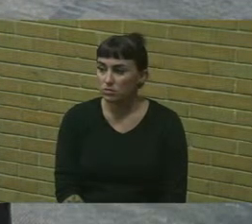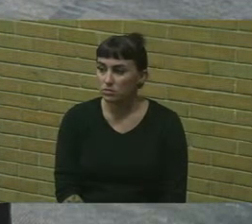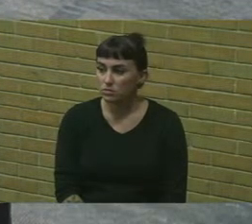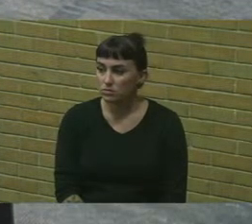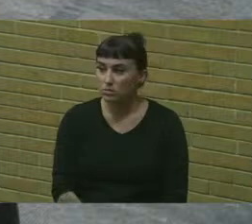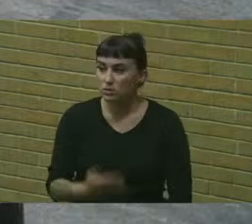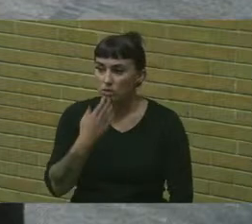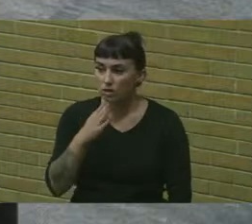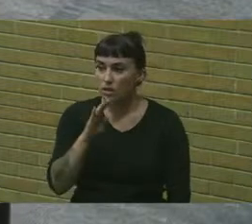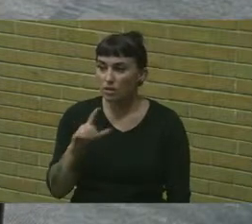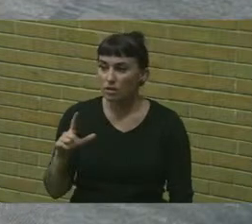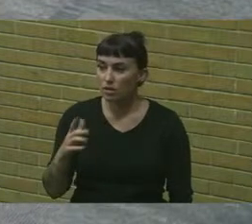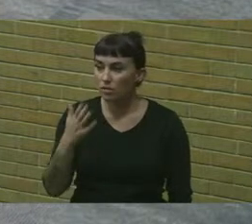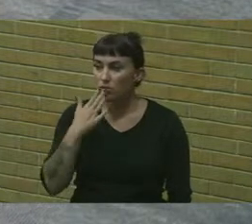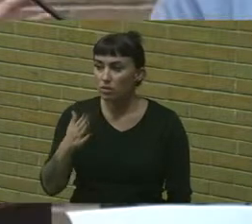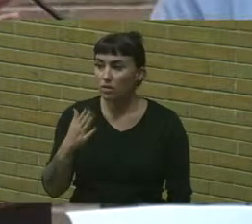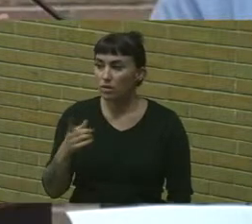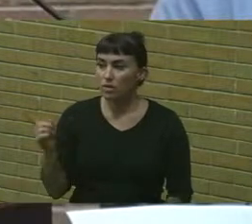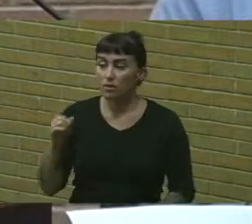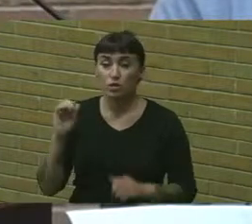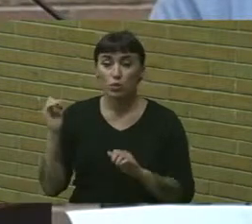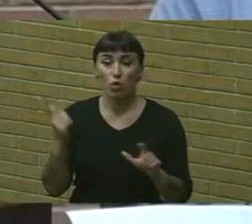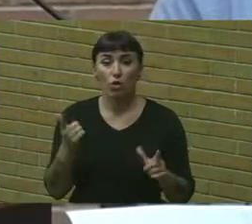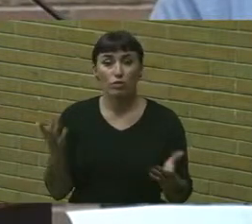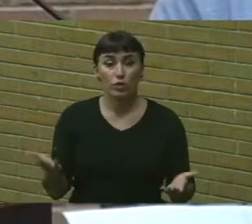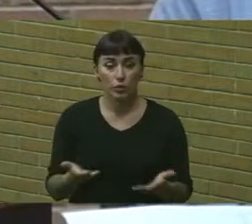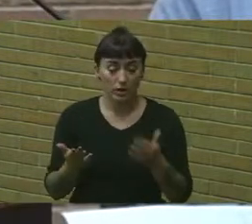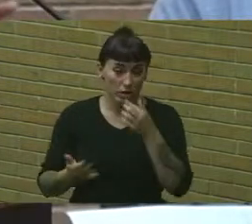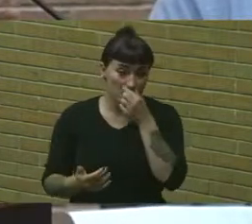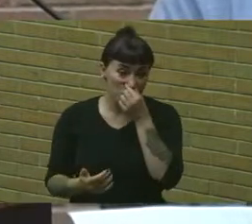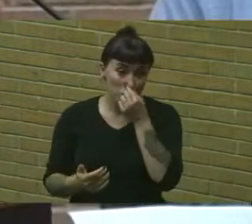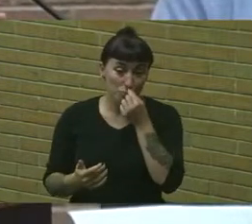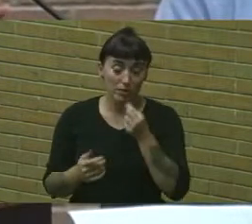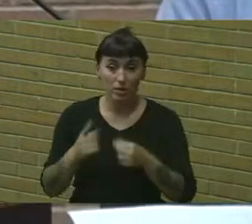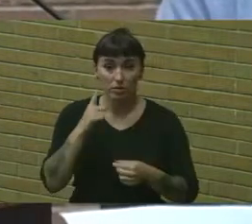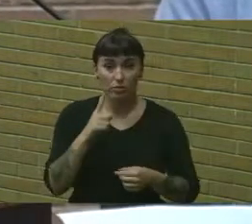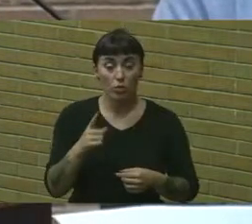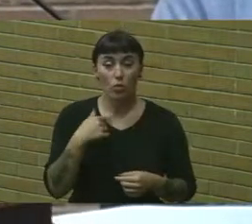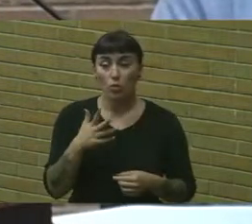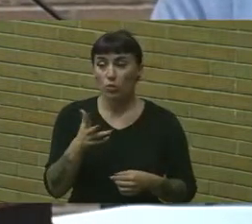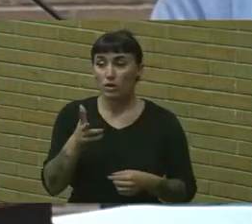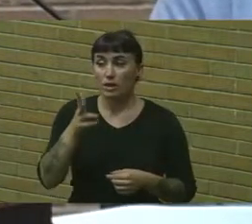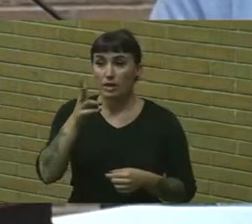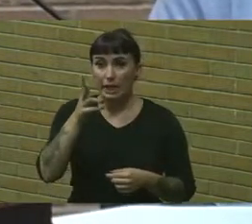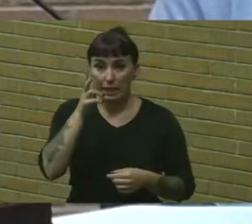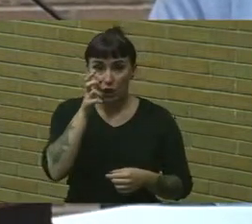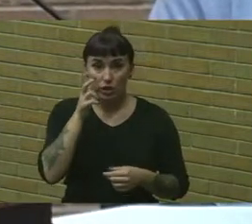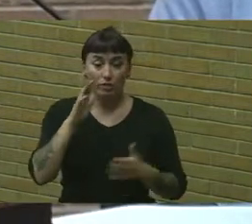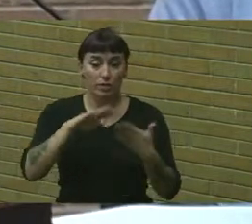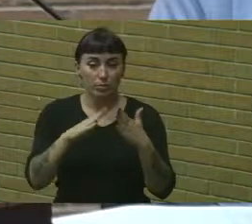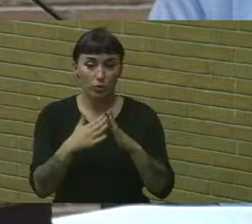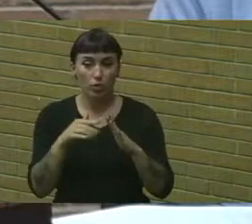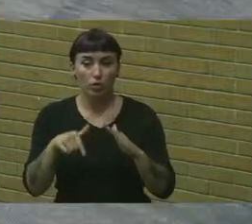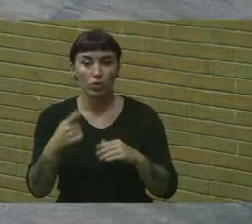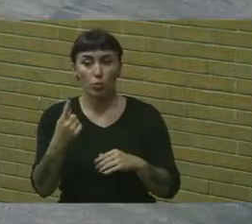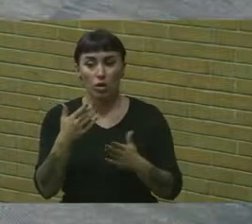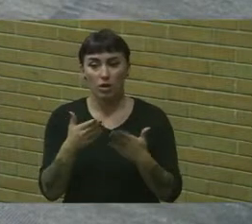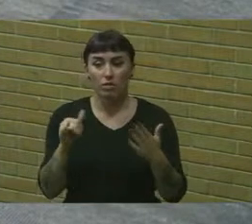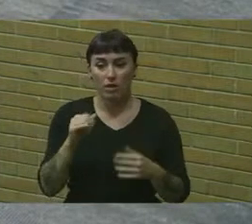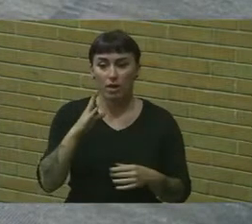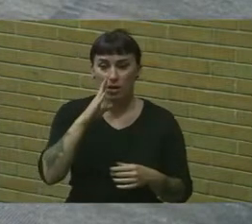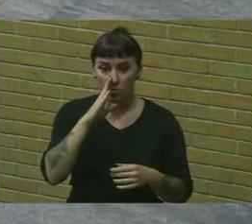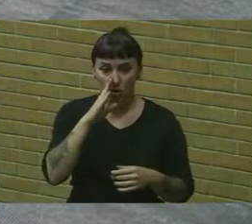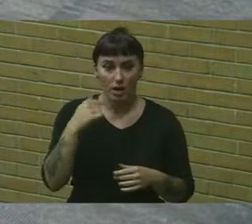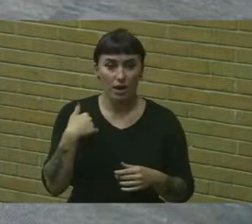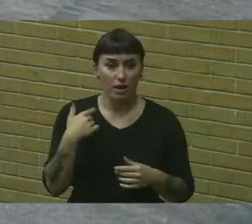Thank you, Bill, and thank you to all of you here for hearing the community. This is one thing that Brighton